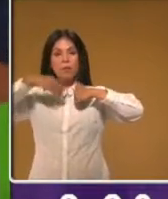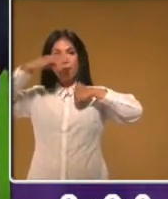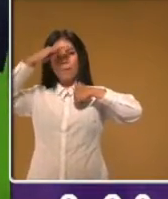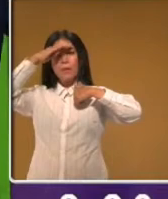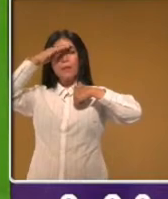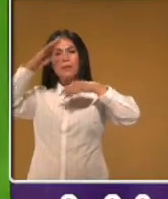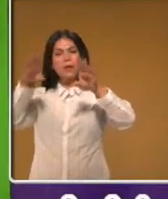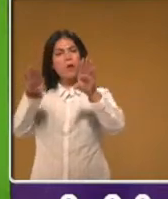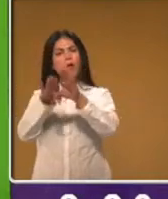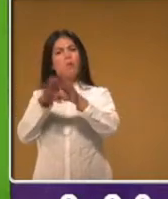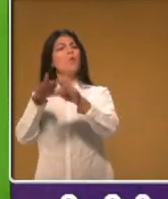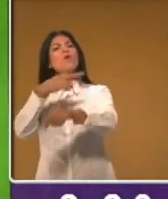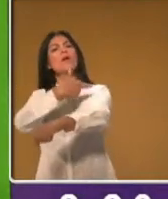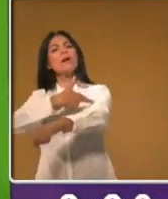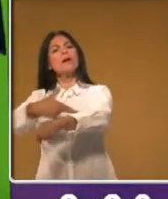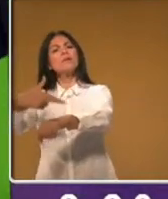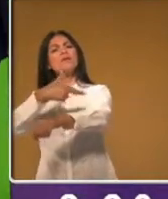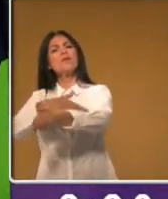want.